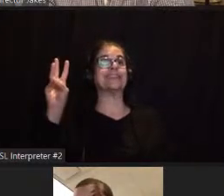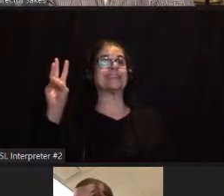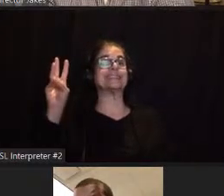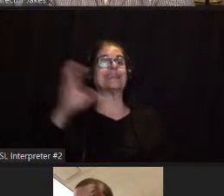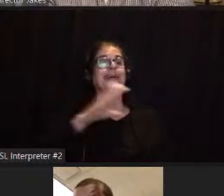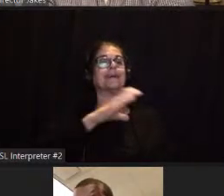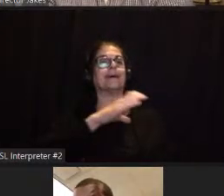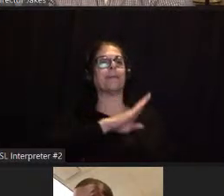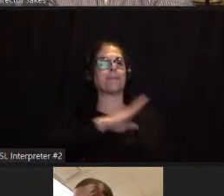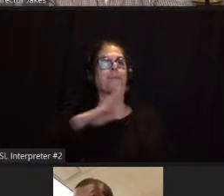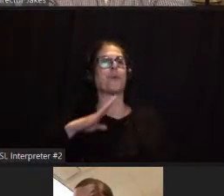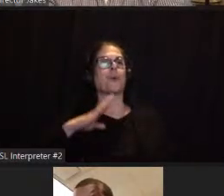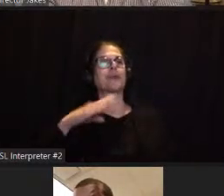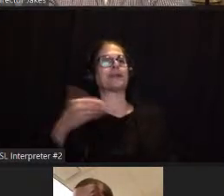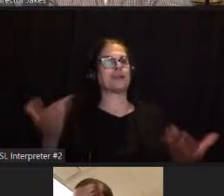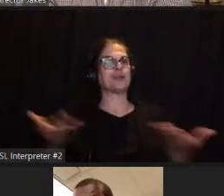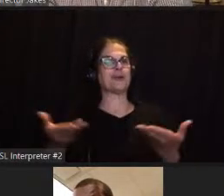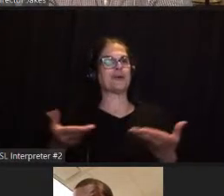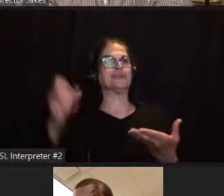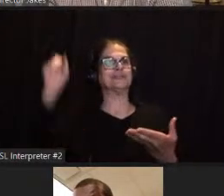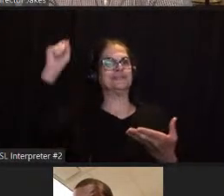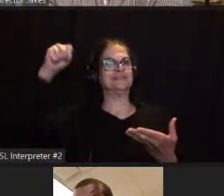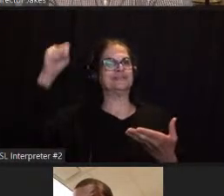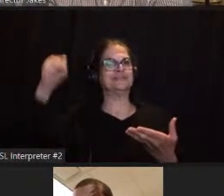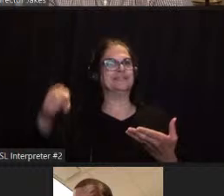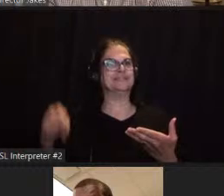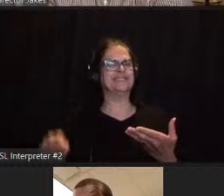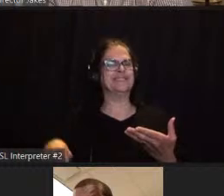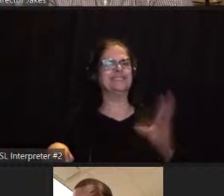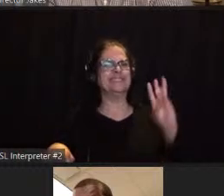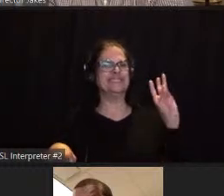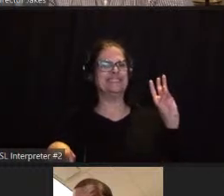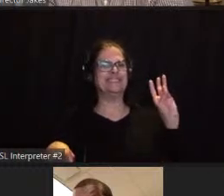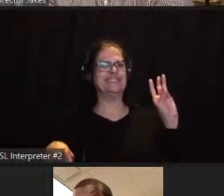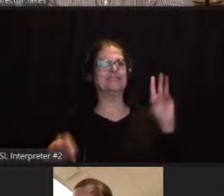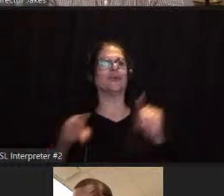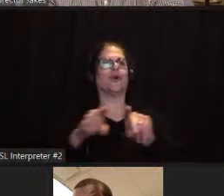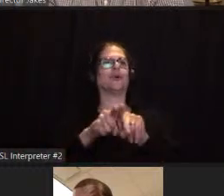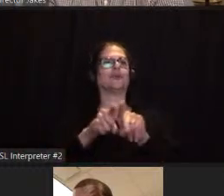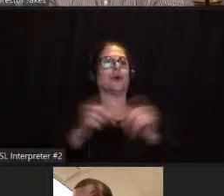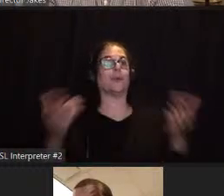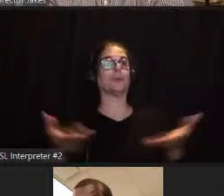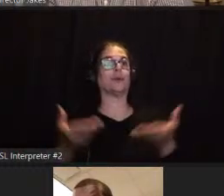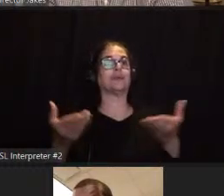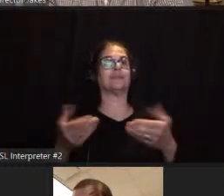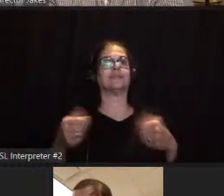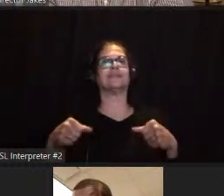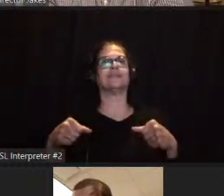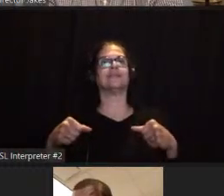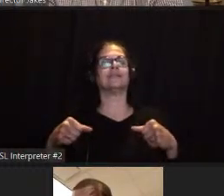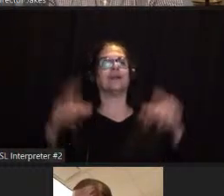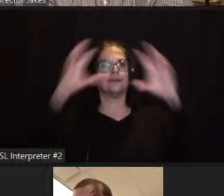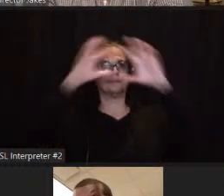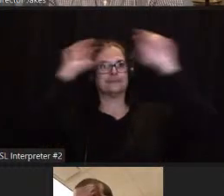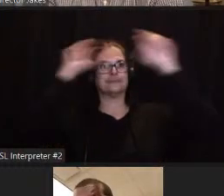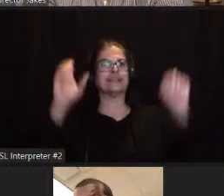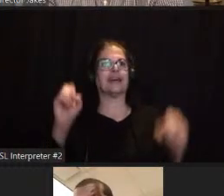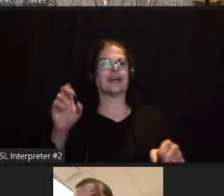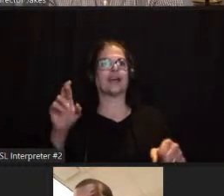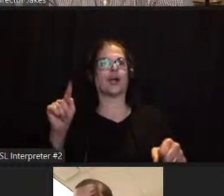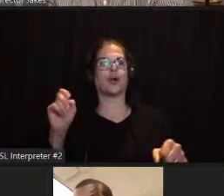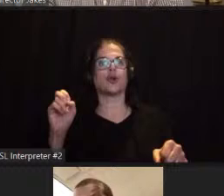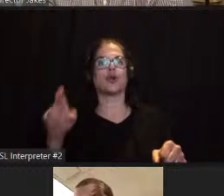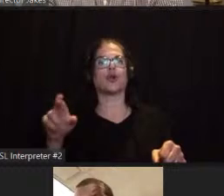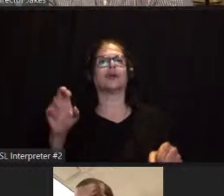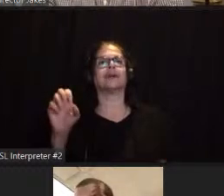6 board members. And so also let's recognize that President Carter, General Counsel Karen Simons are also participating in